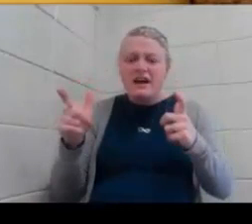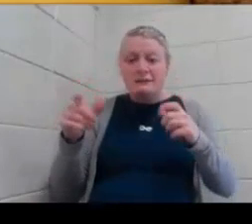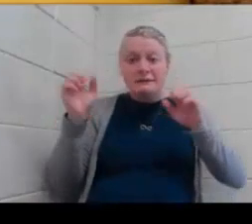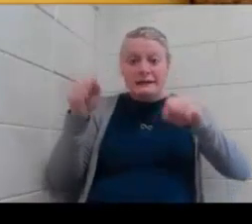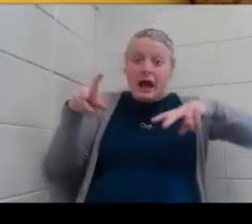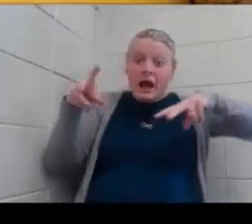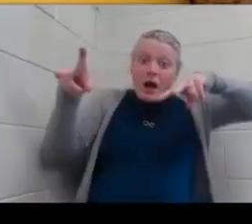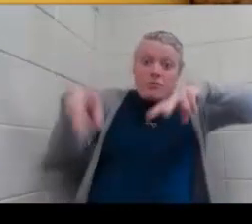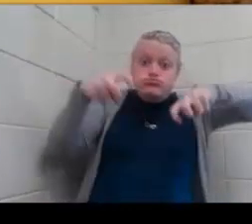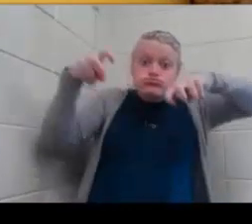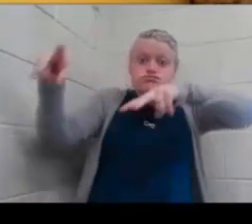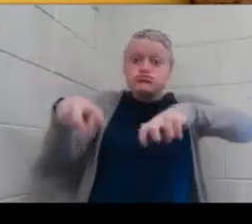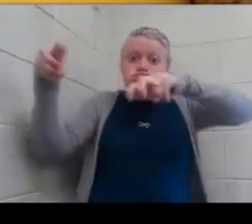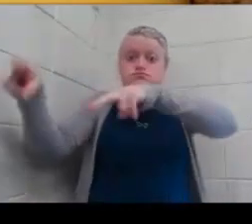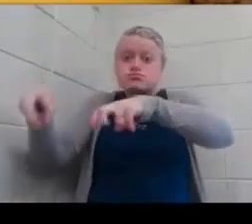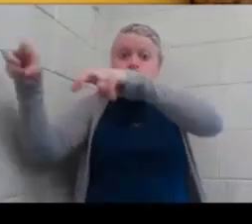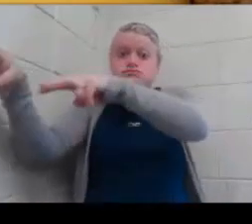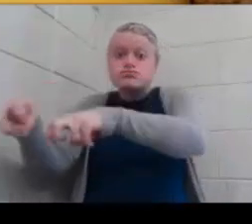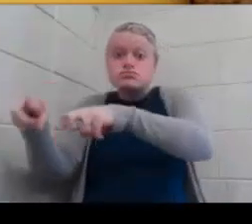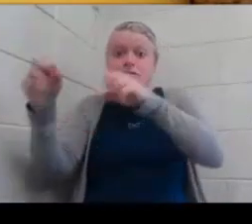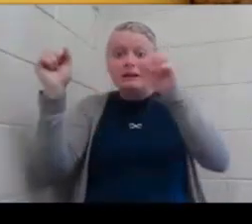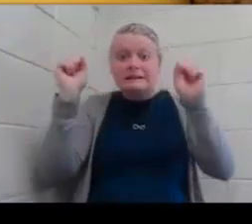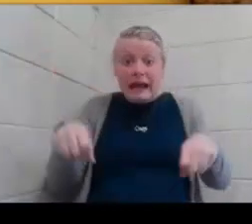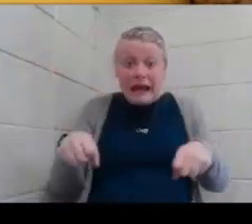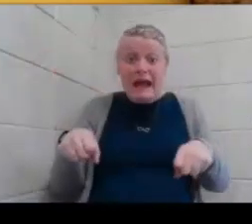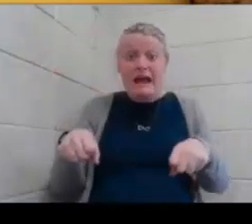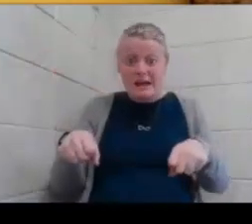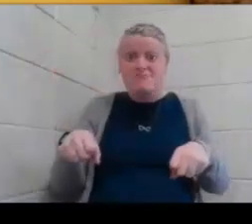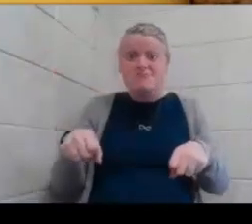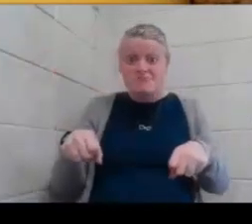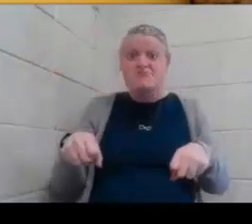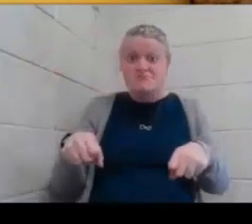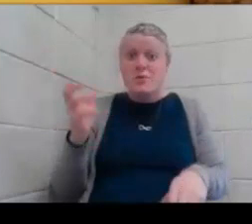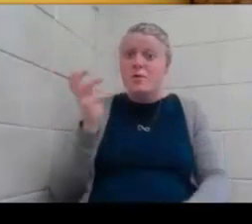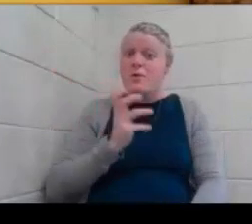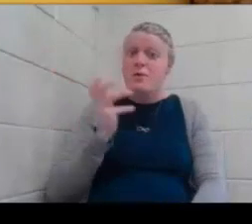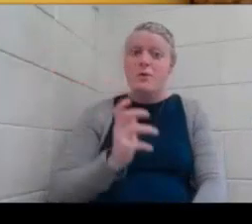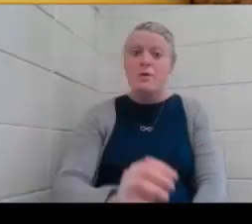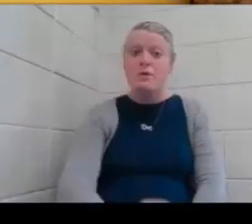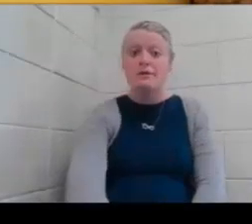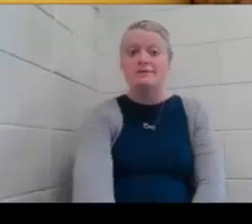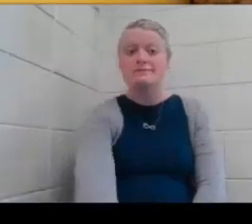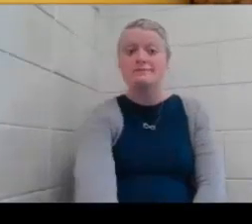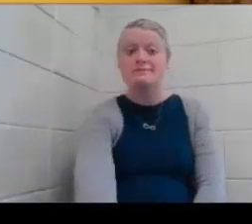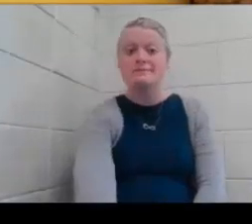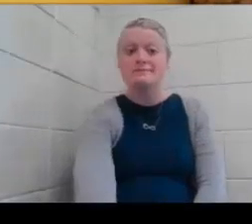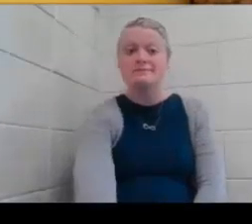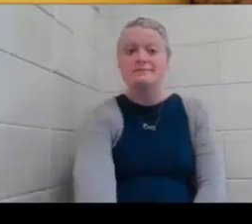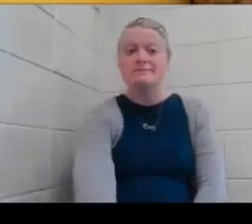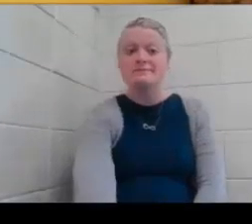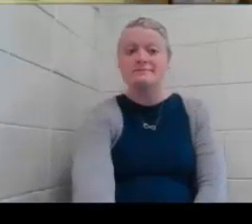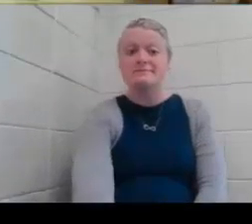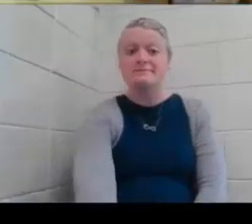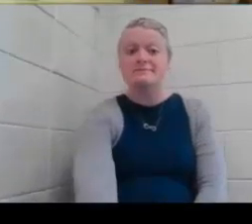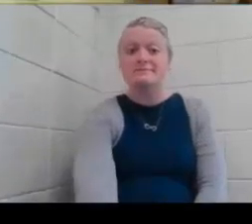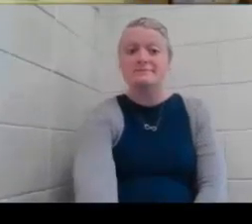These dogs are really, really fast. They run so fast.